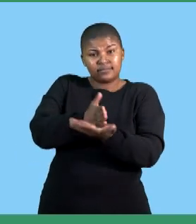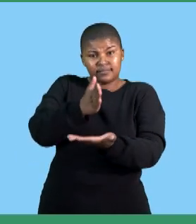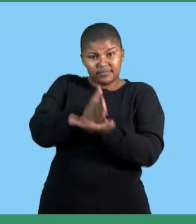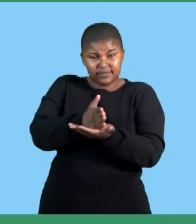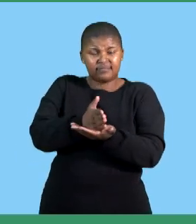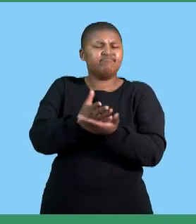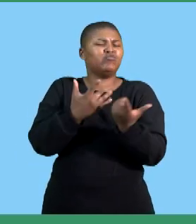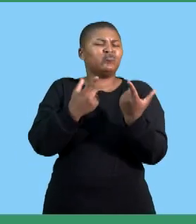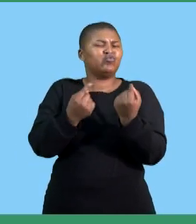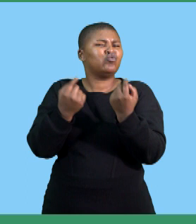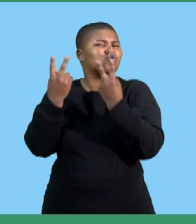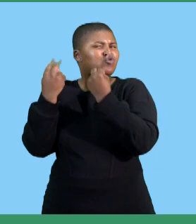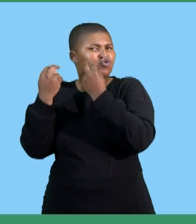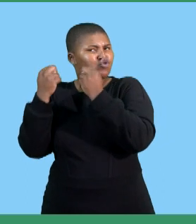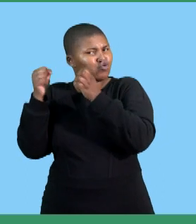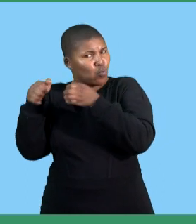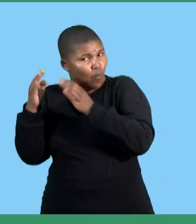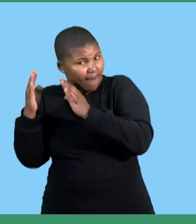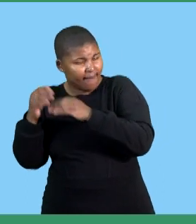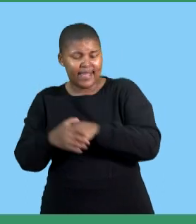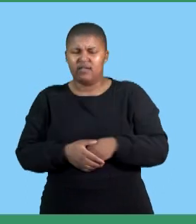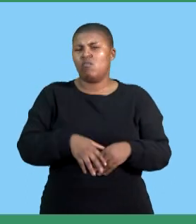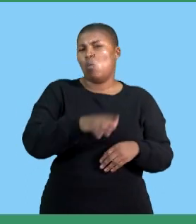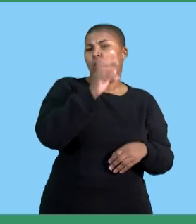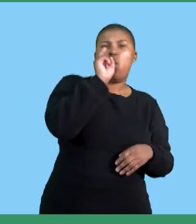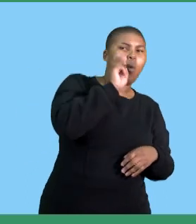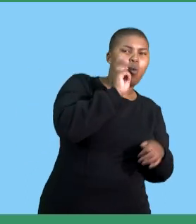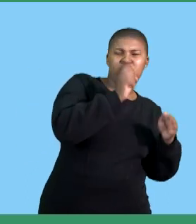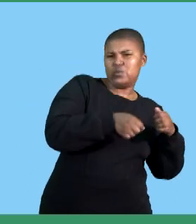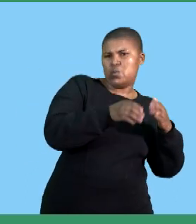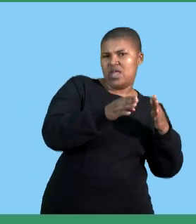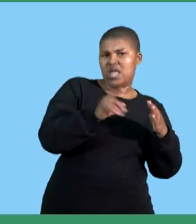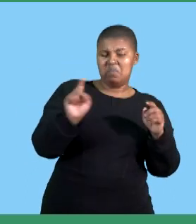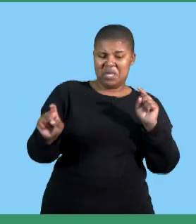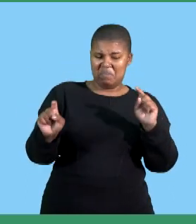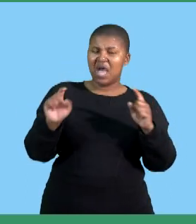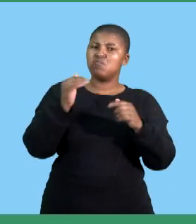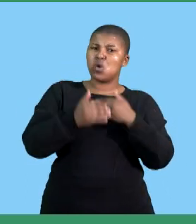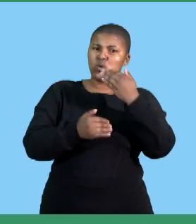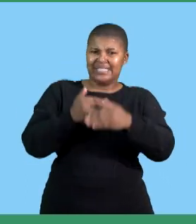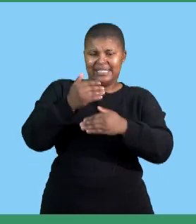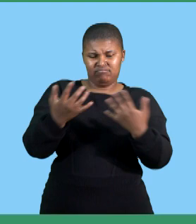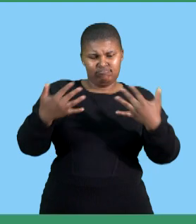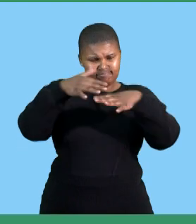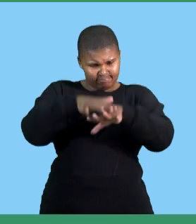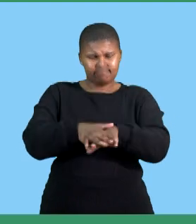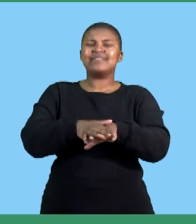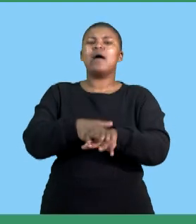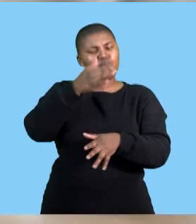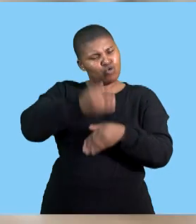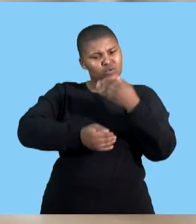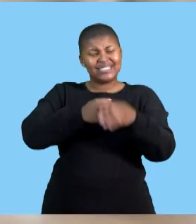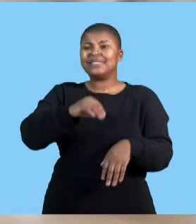way. So as it is written here, creative thinking does not just happen overnight. It is